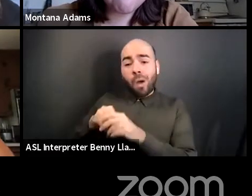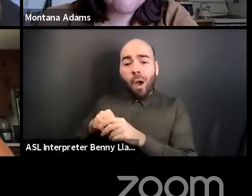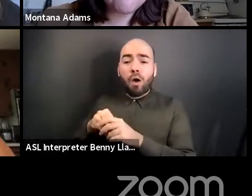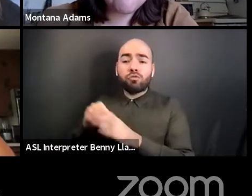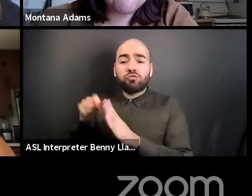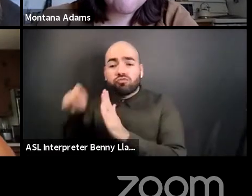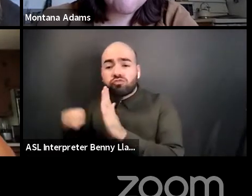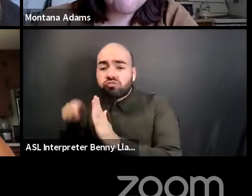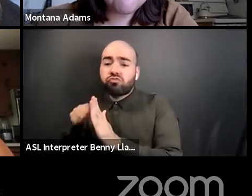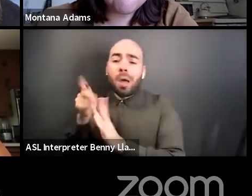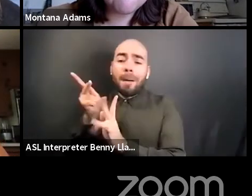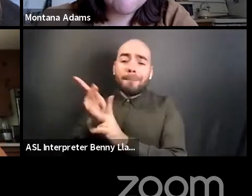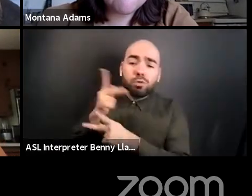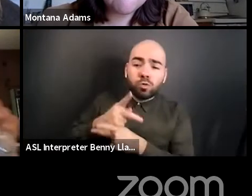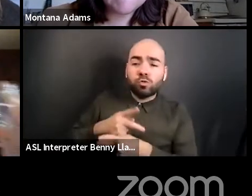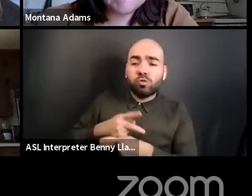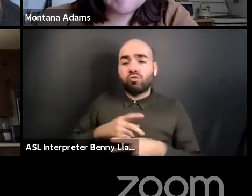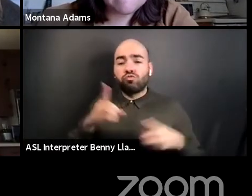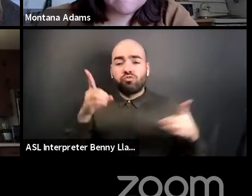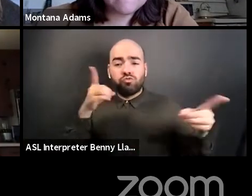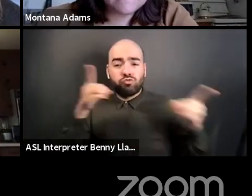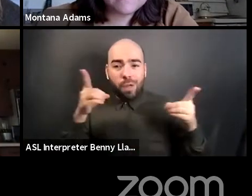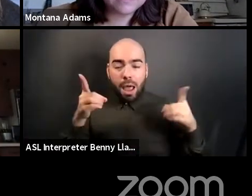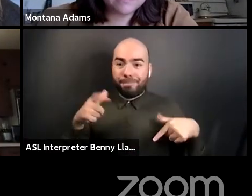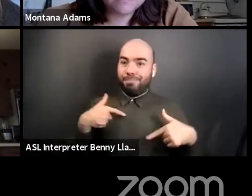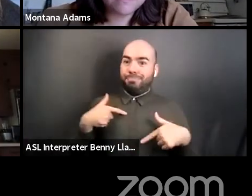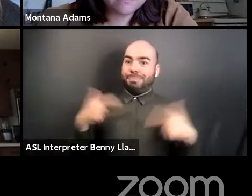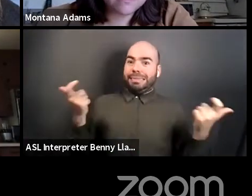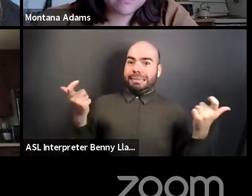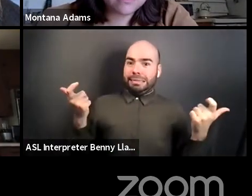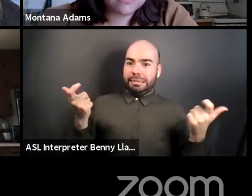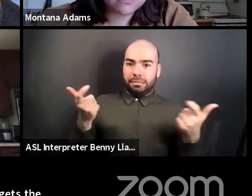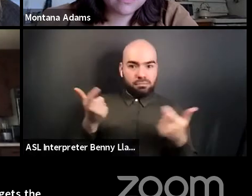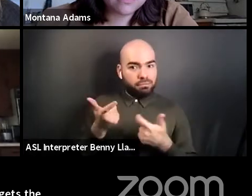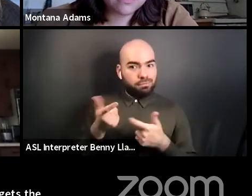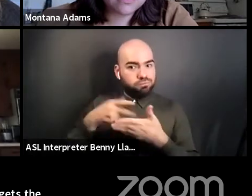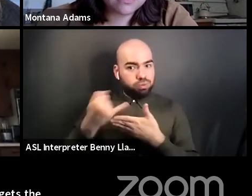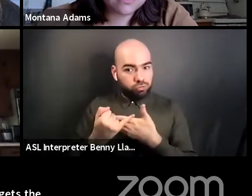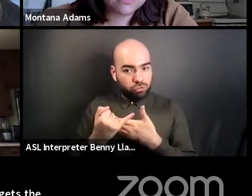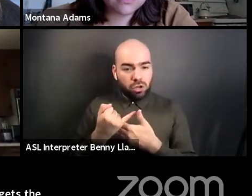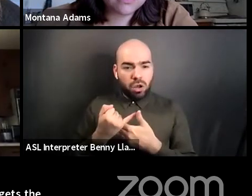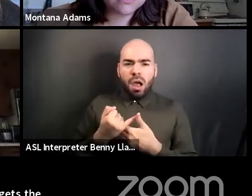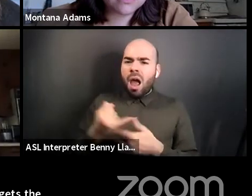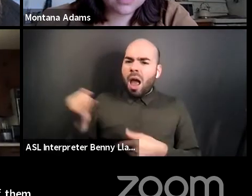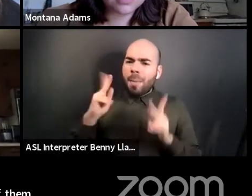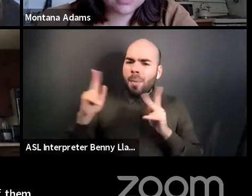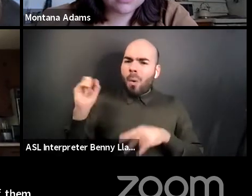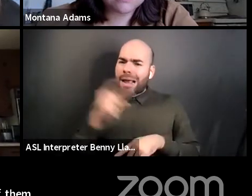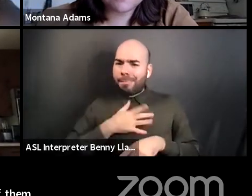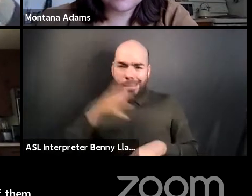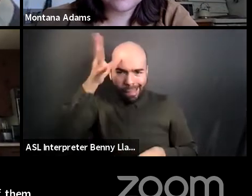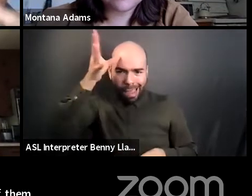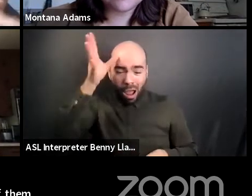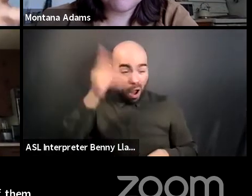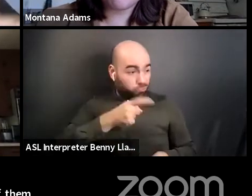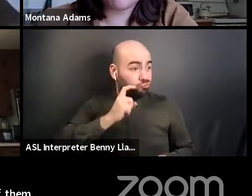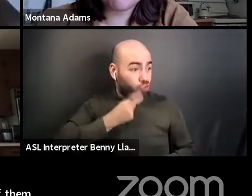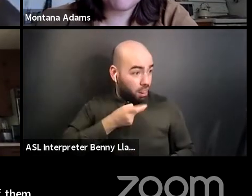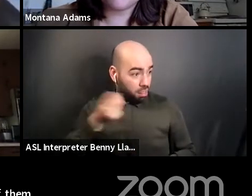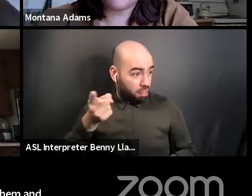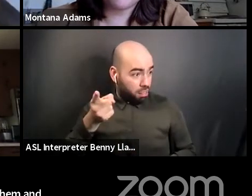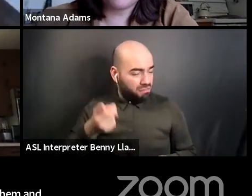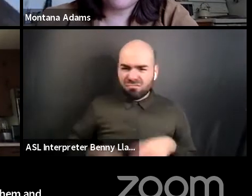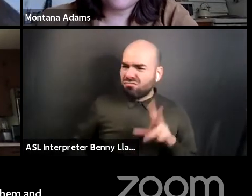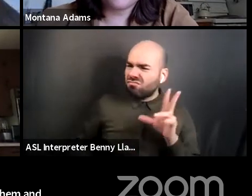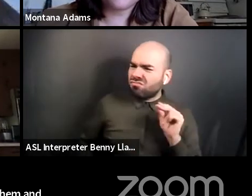like massive things. And he often gets the question of like, well, aren't you jealous of them? And he always looks at them and he's like, no, I'm